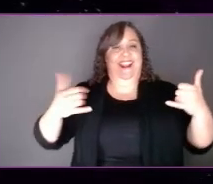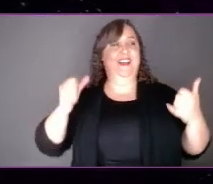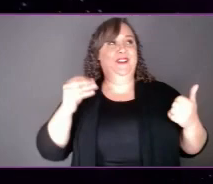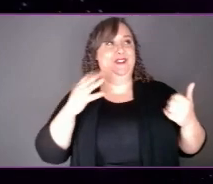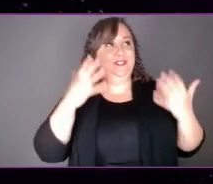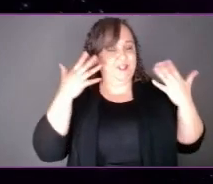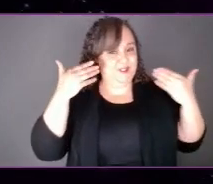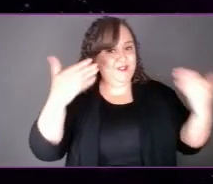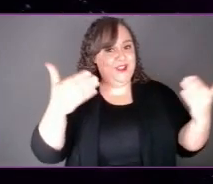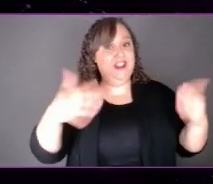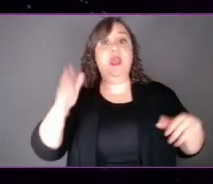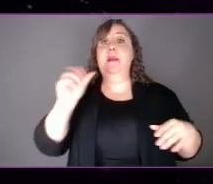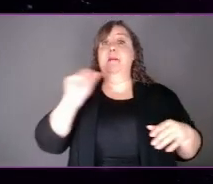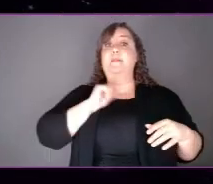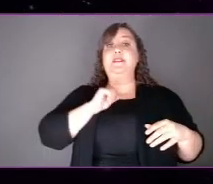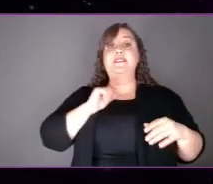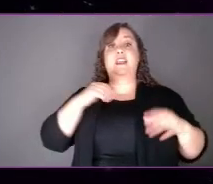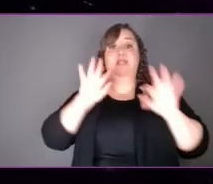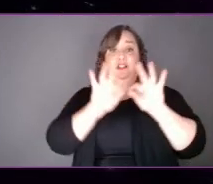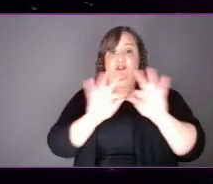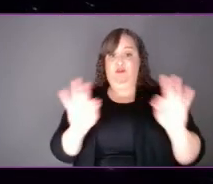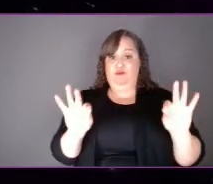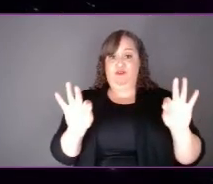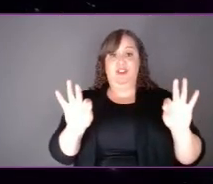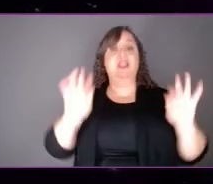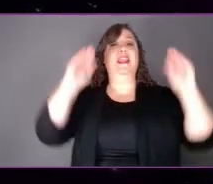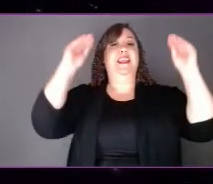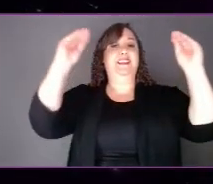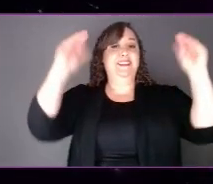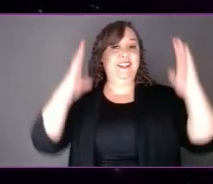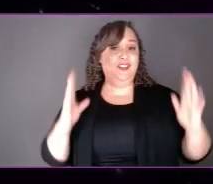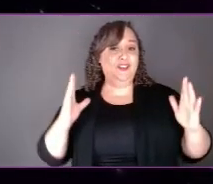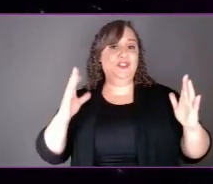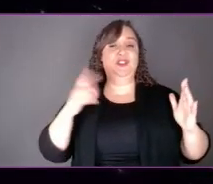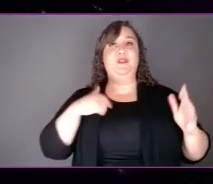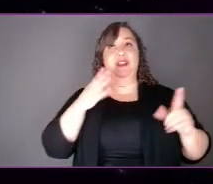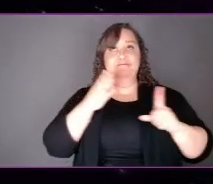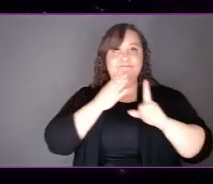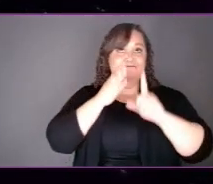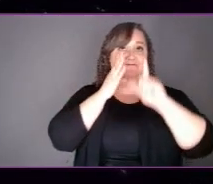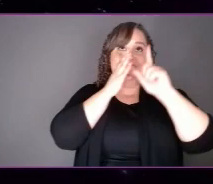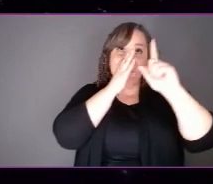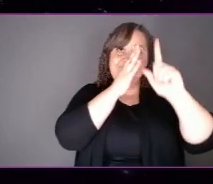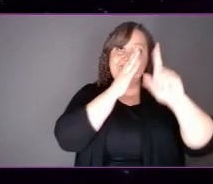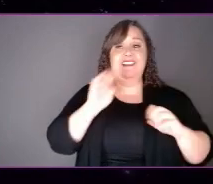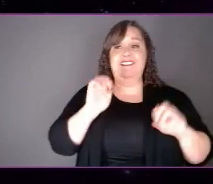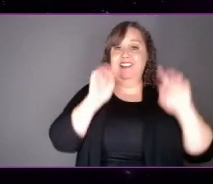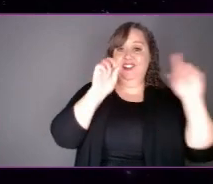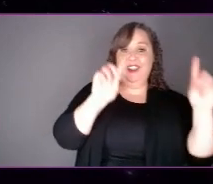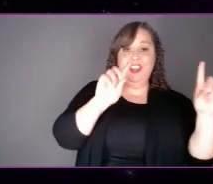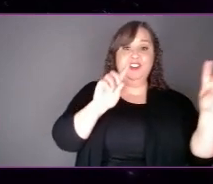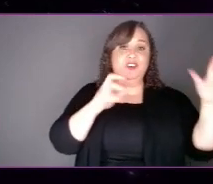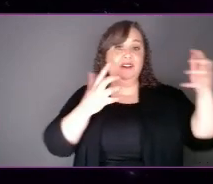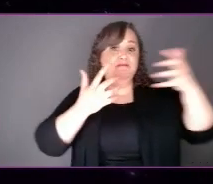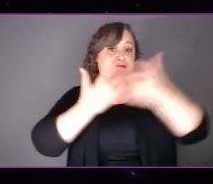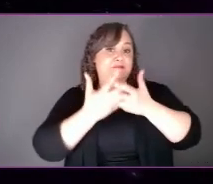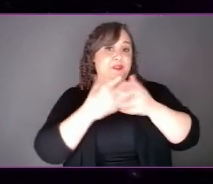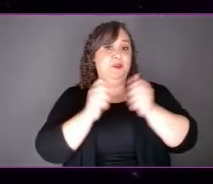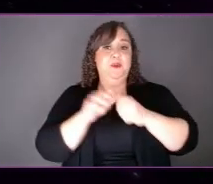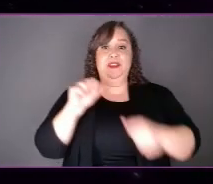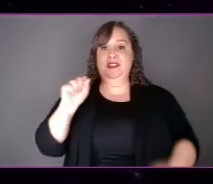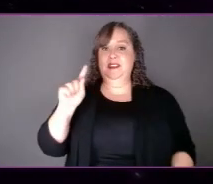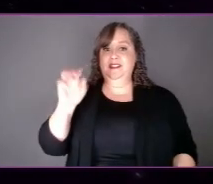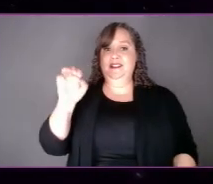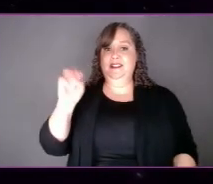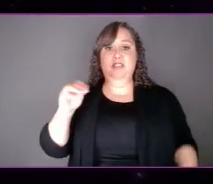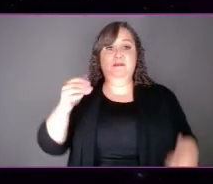teacher by degree, so I took my education path and melded it with the STEM, and here we are, coordinating the internship program.